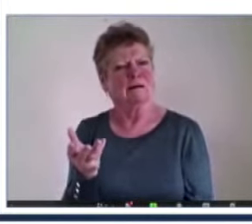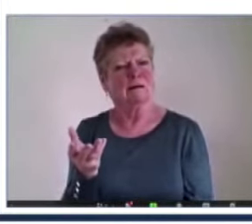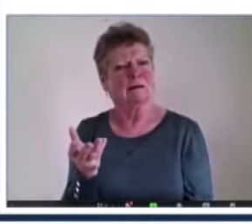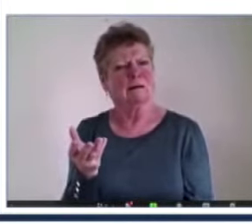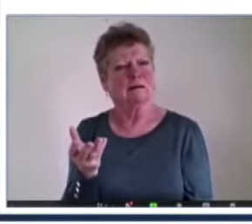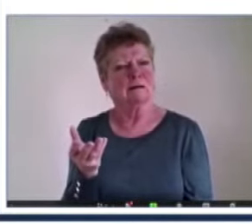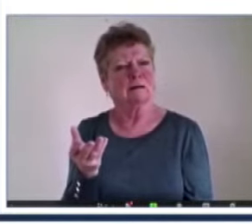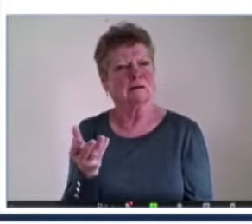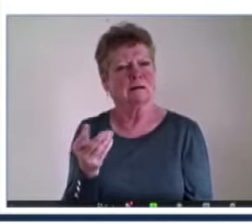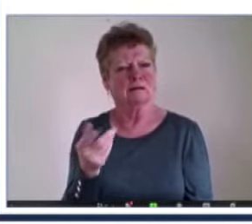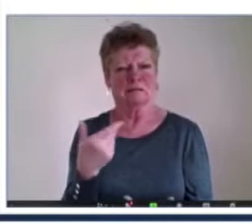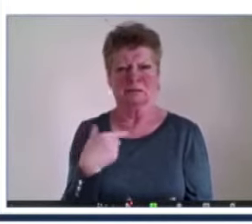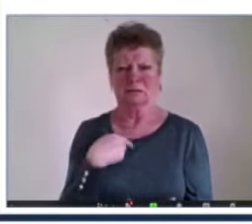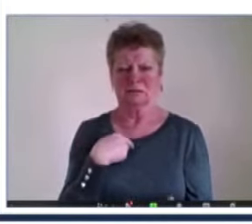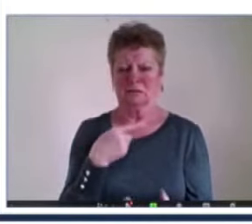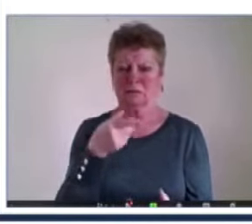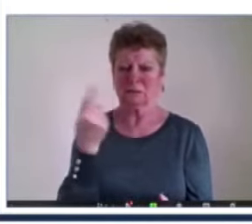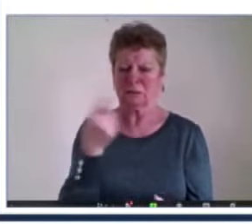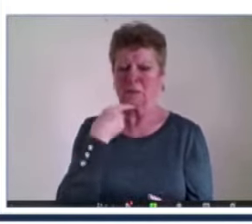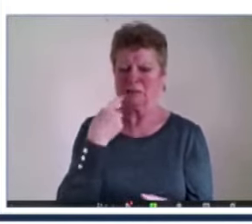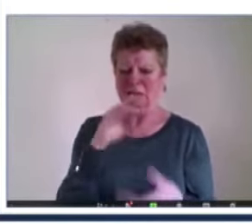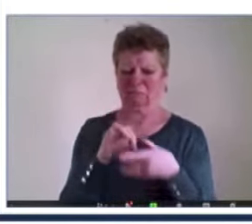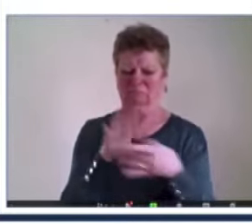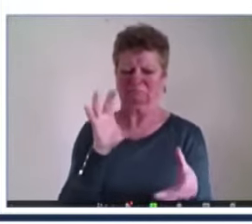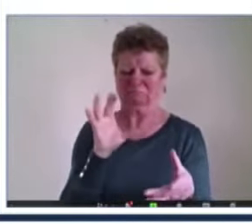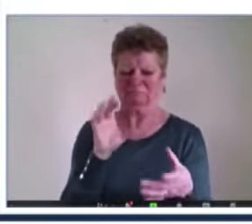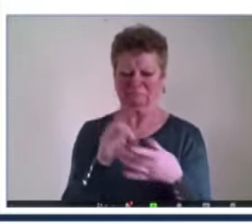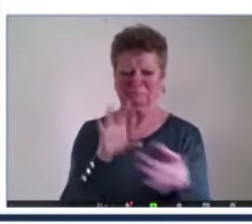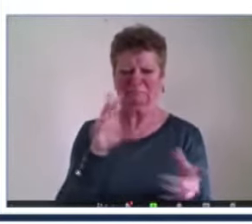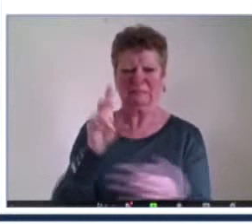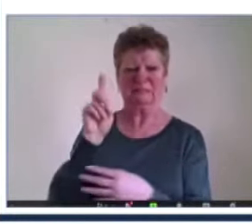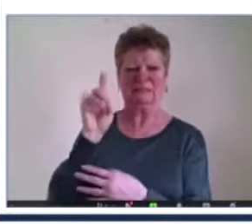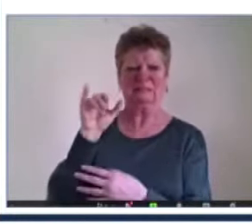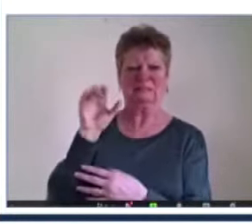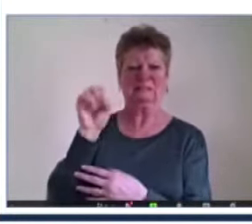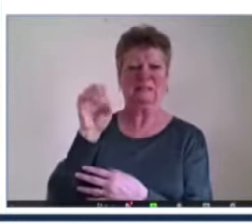The word disconnect was used earlier,